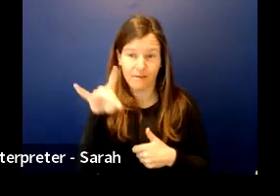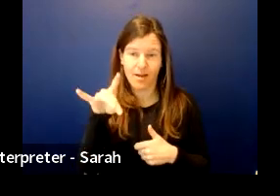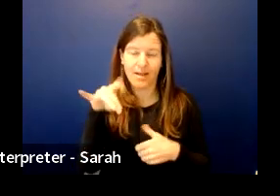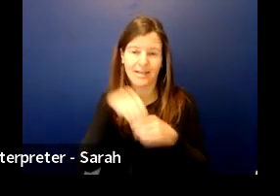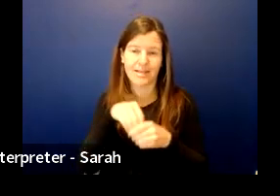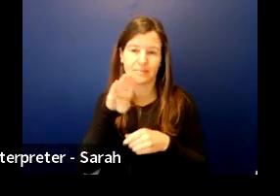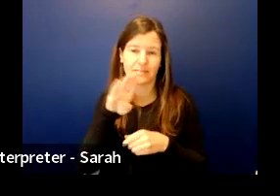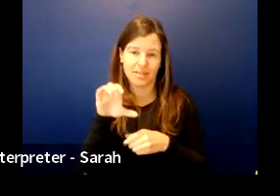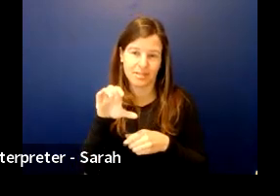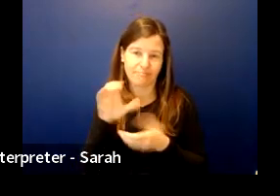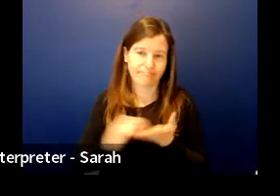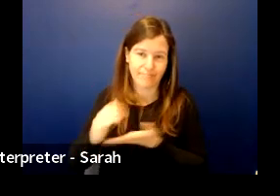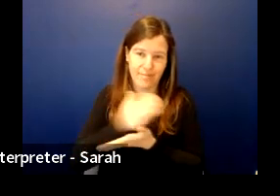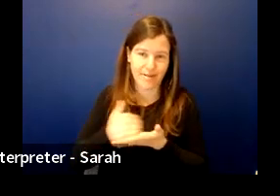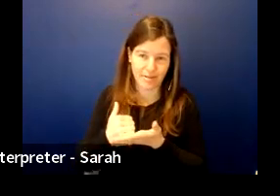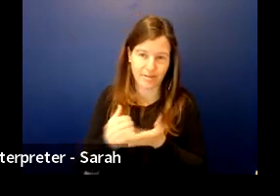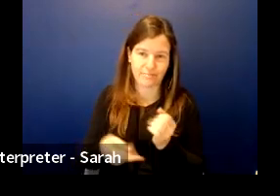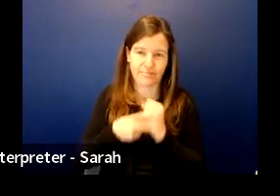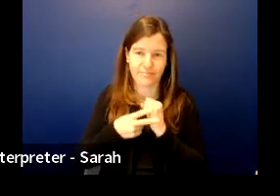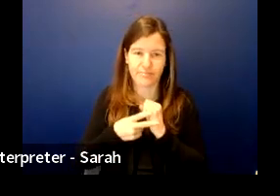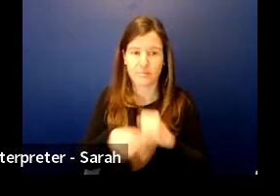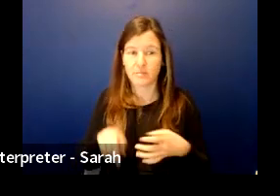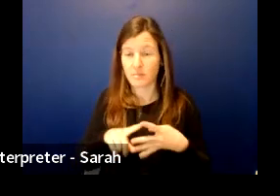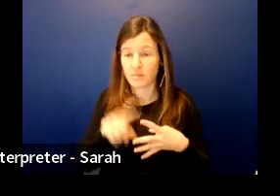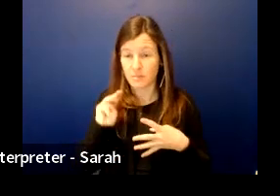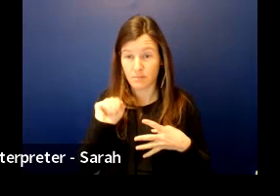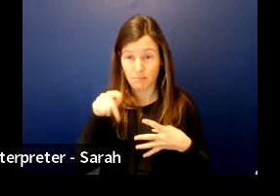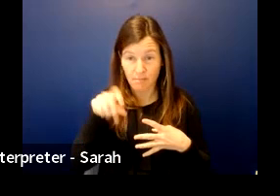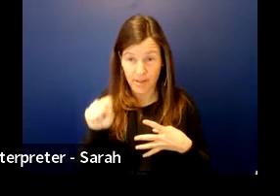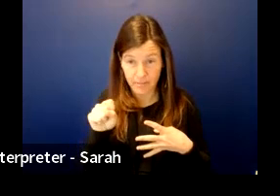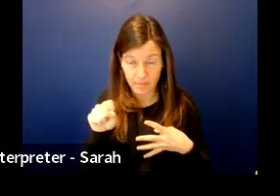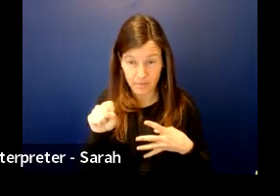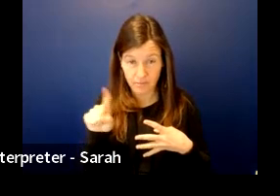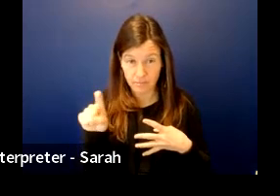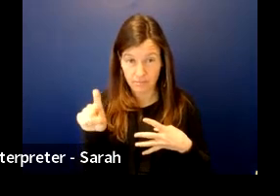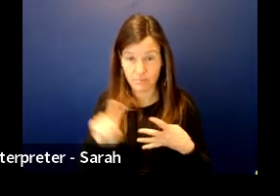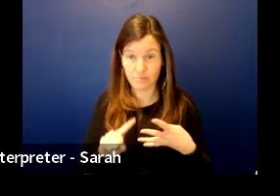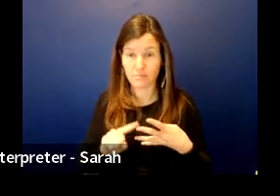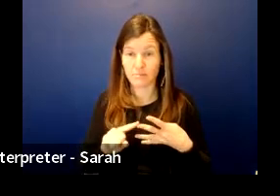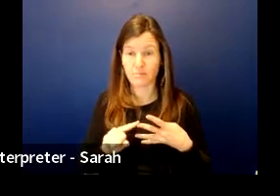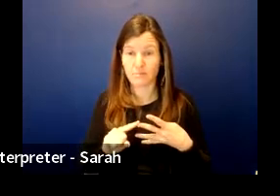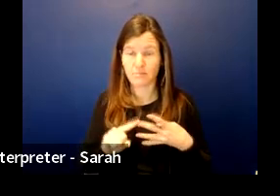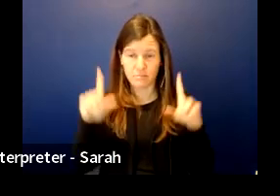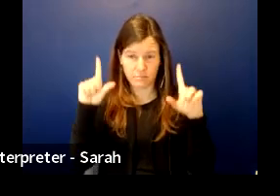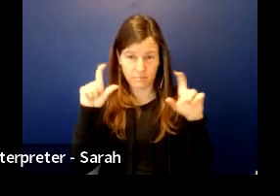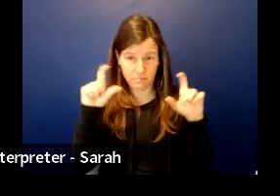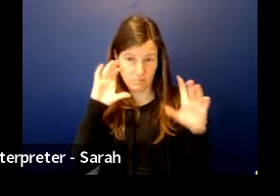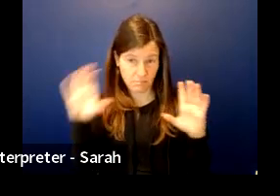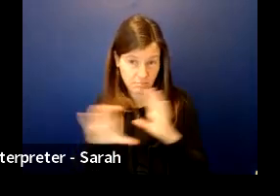archives? Would you not find maps? Would you not find